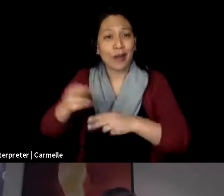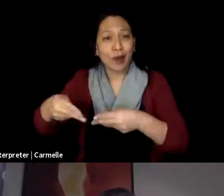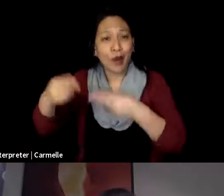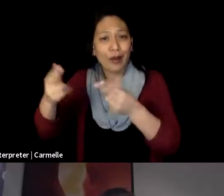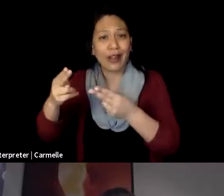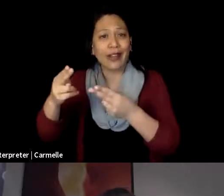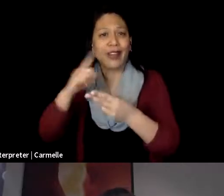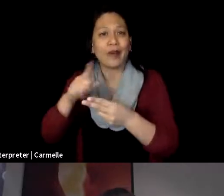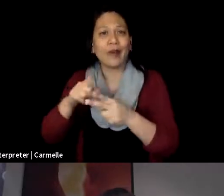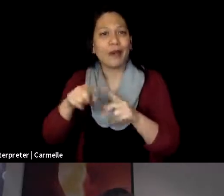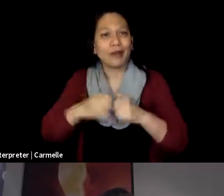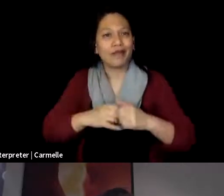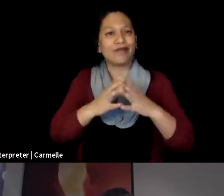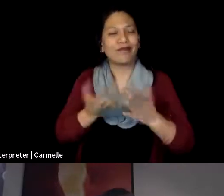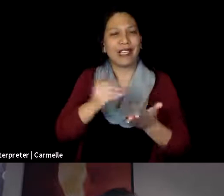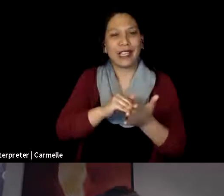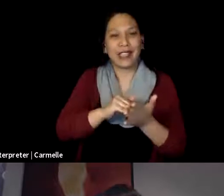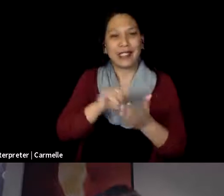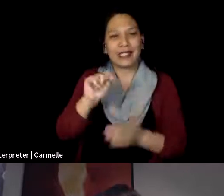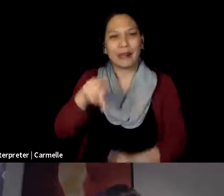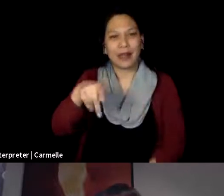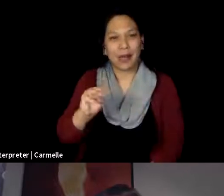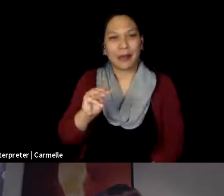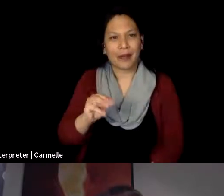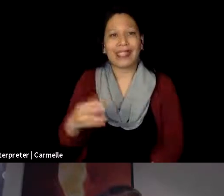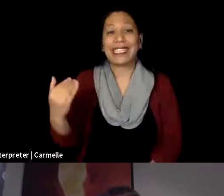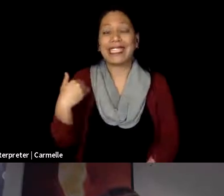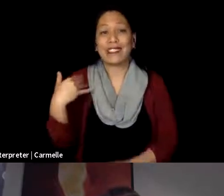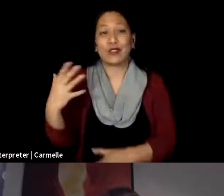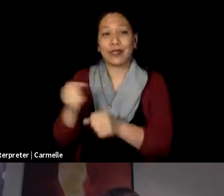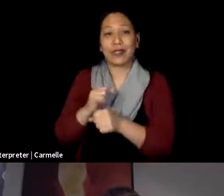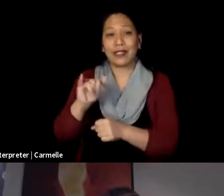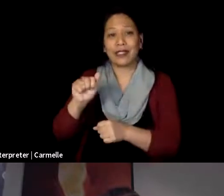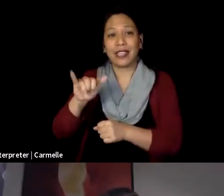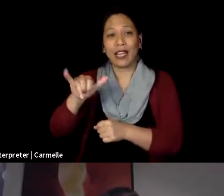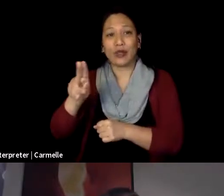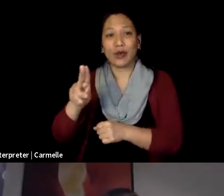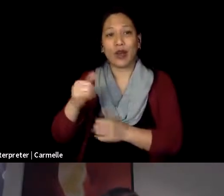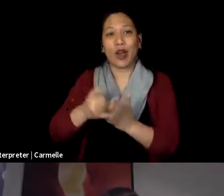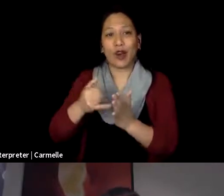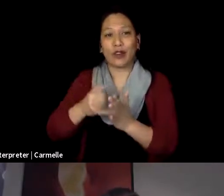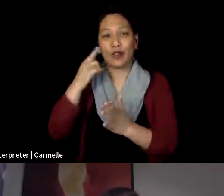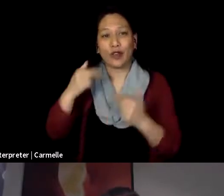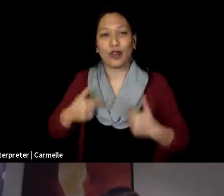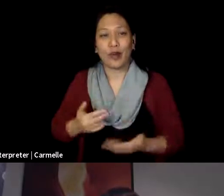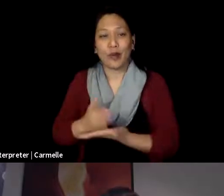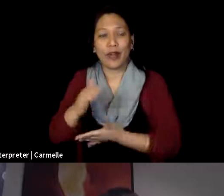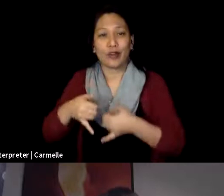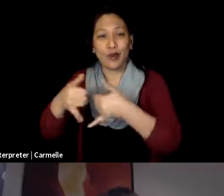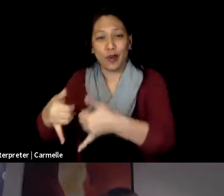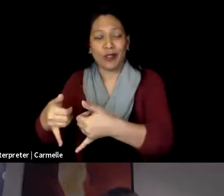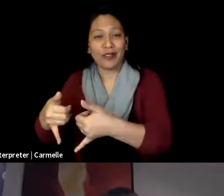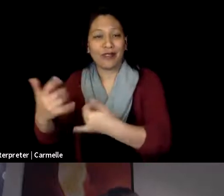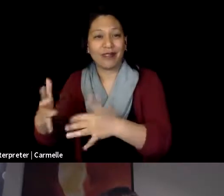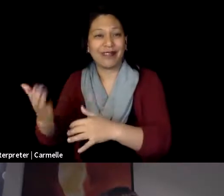Muraille. Recently, she was also the Indigenous artist recipient of the Jayu Arts for Human Rights Award for her work. Yolanda